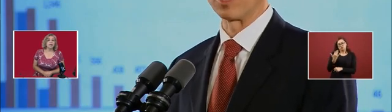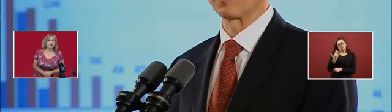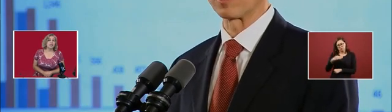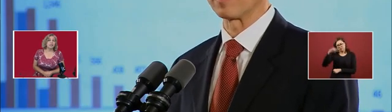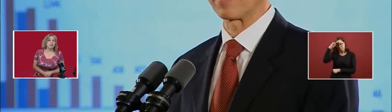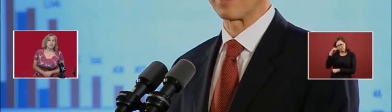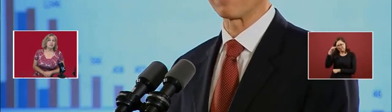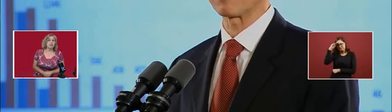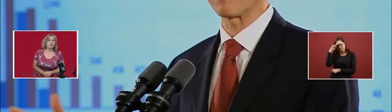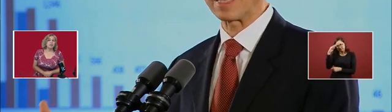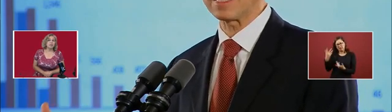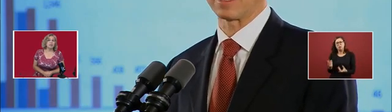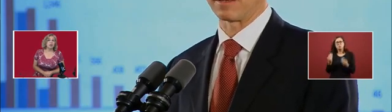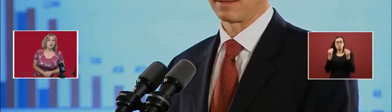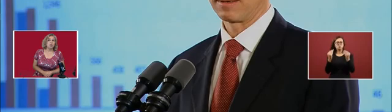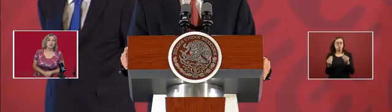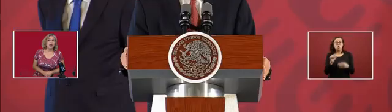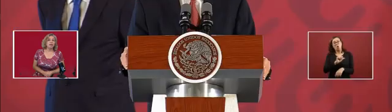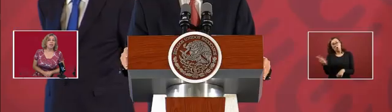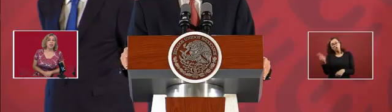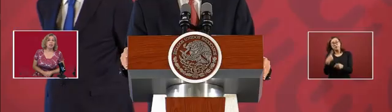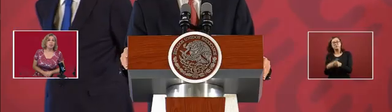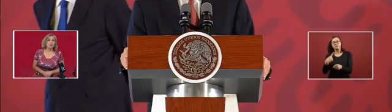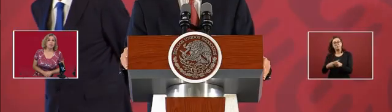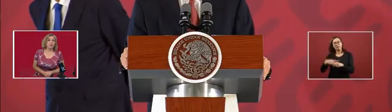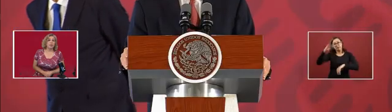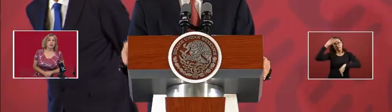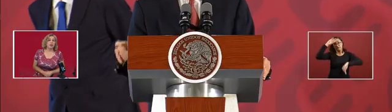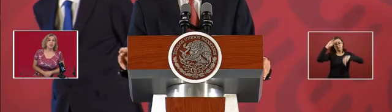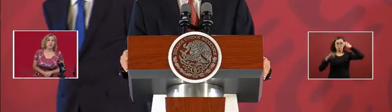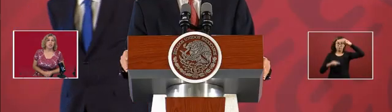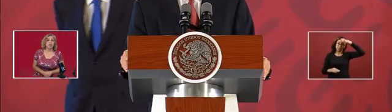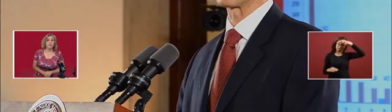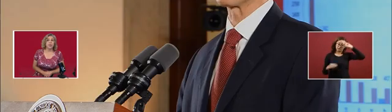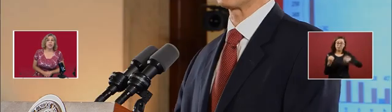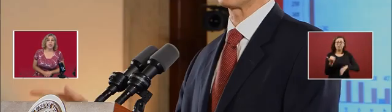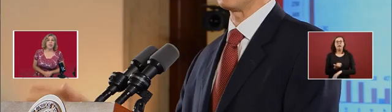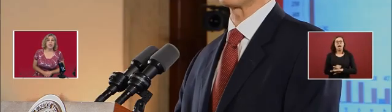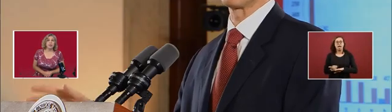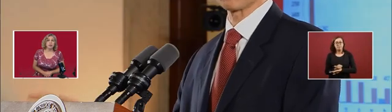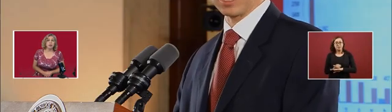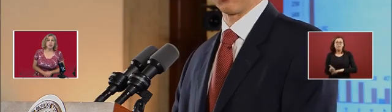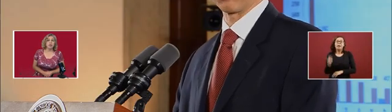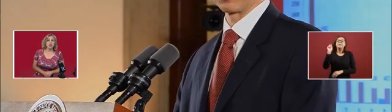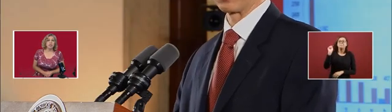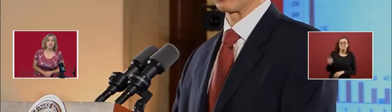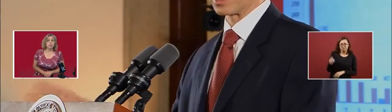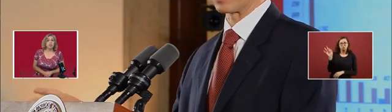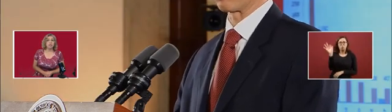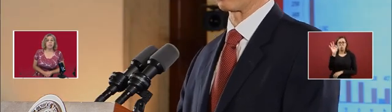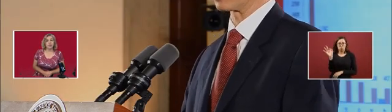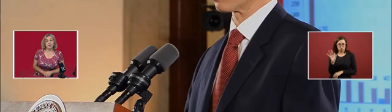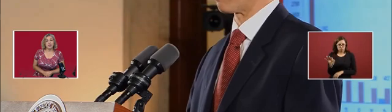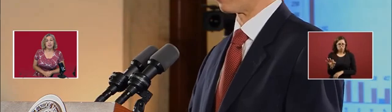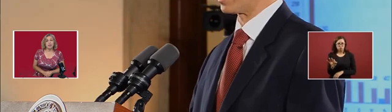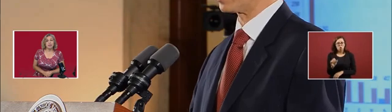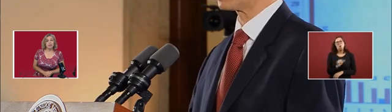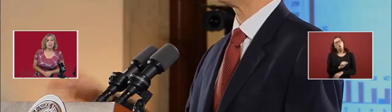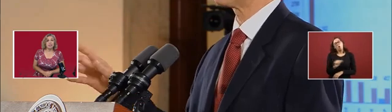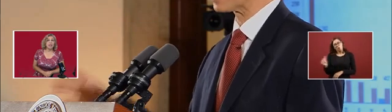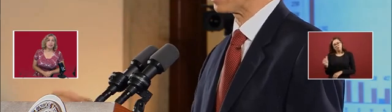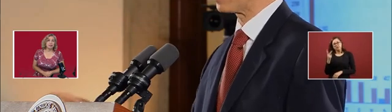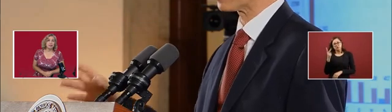control. And biologically and ecologically, we cannot eliminate all the mosquitoes in any sense. That